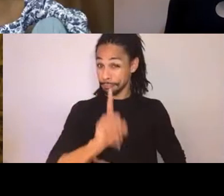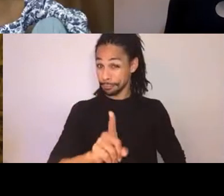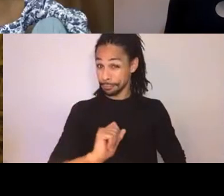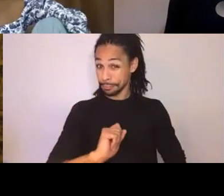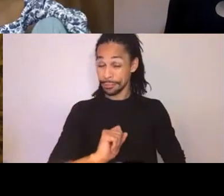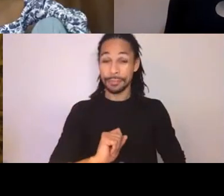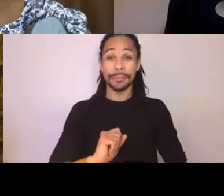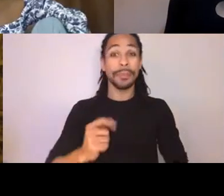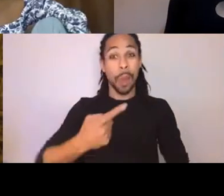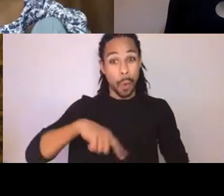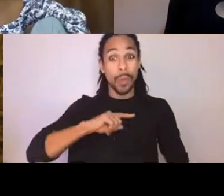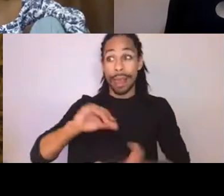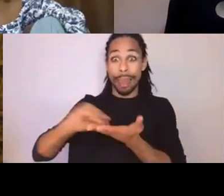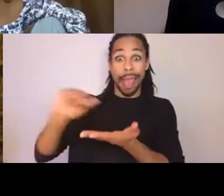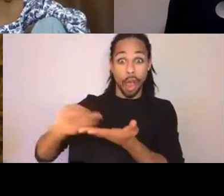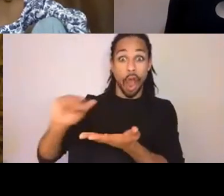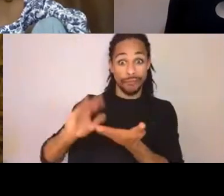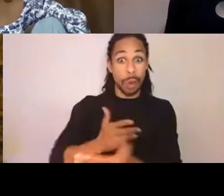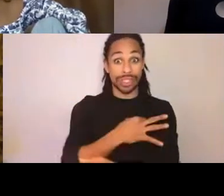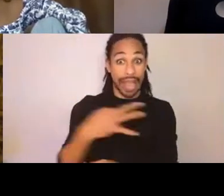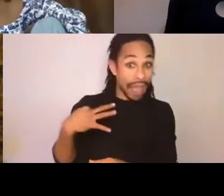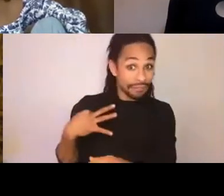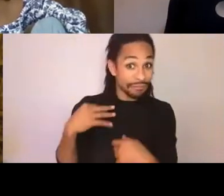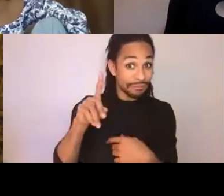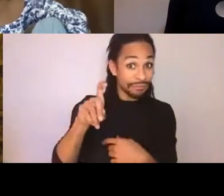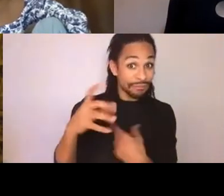laying off our staff? You know, how are we being more